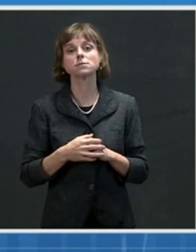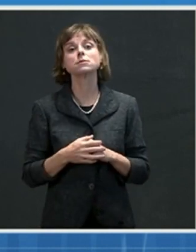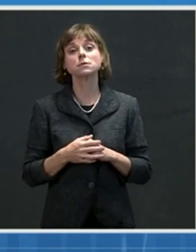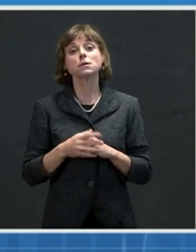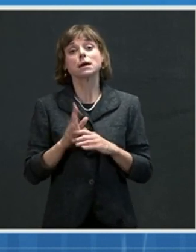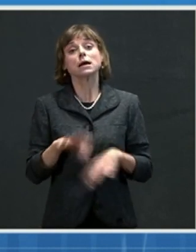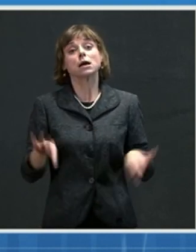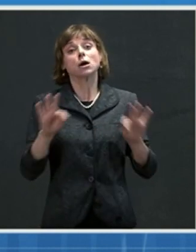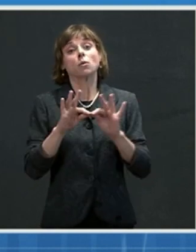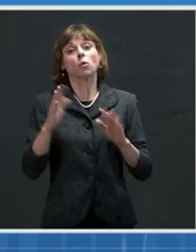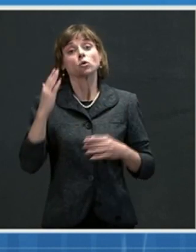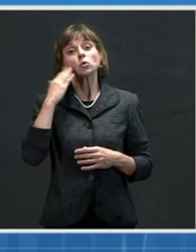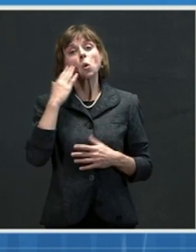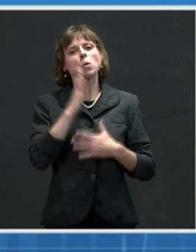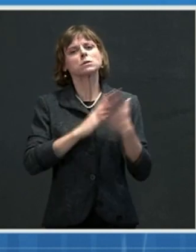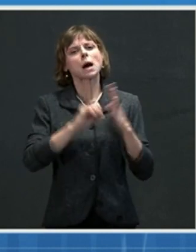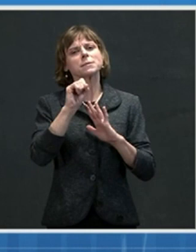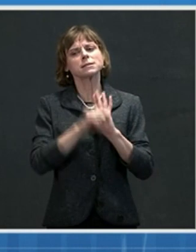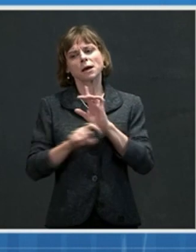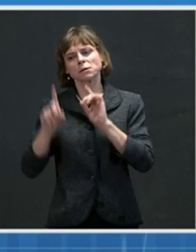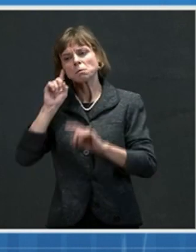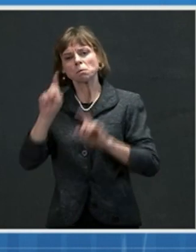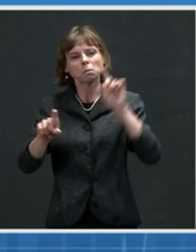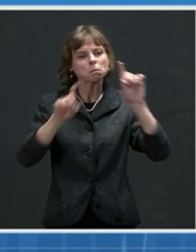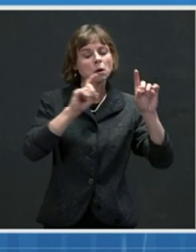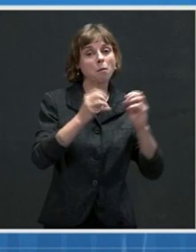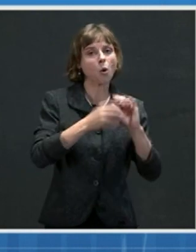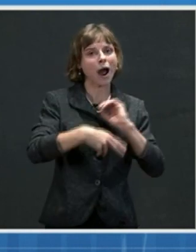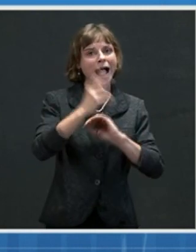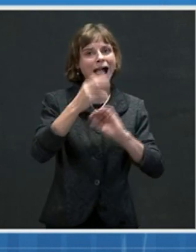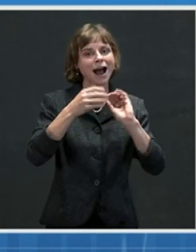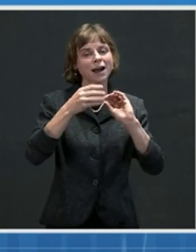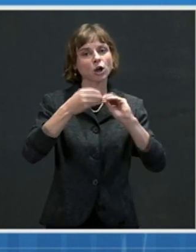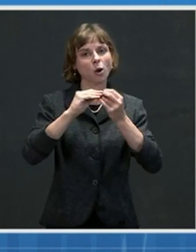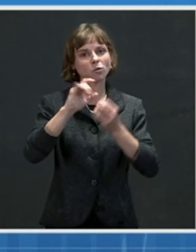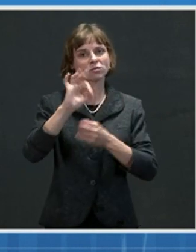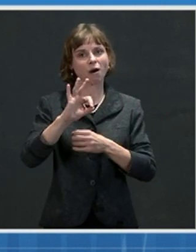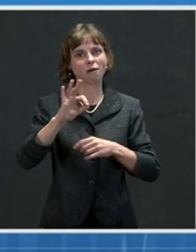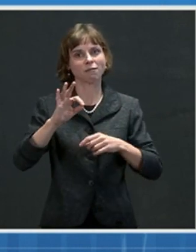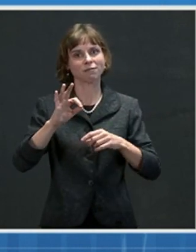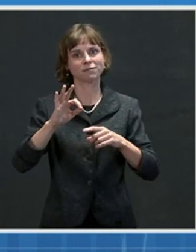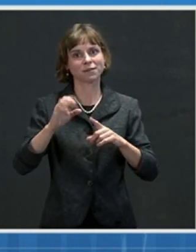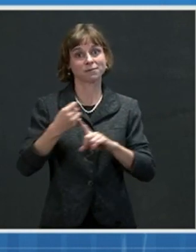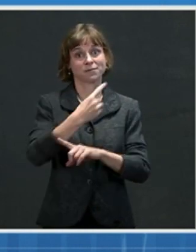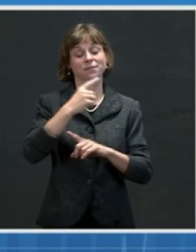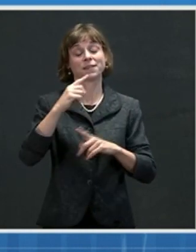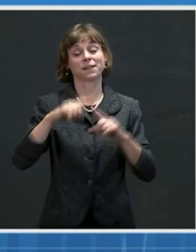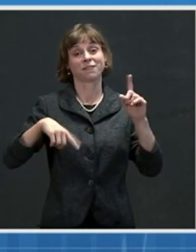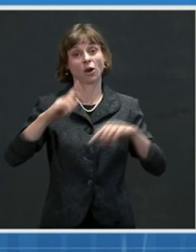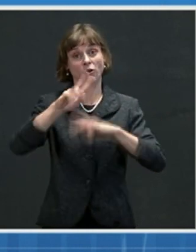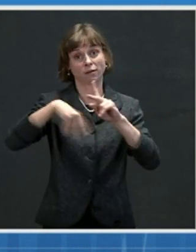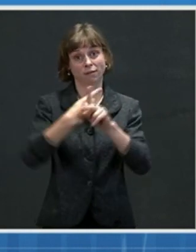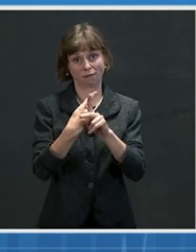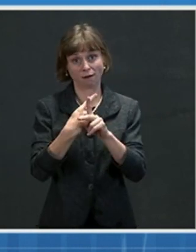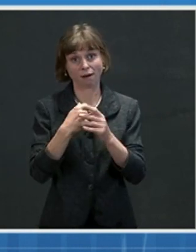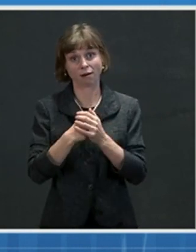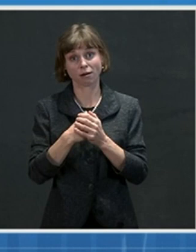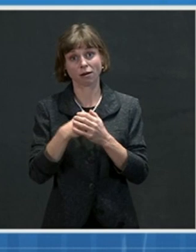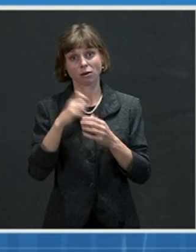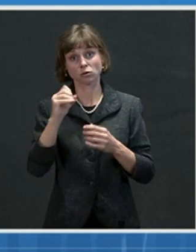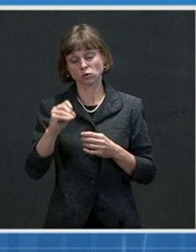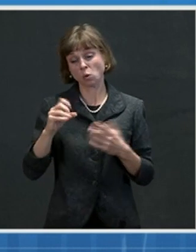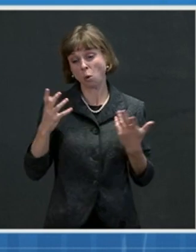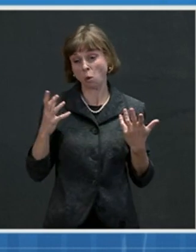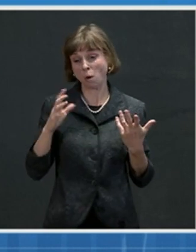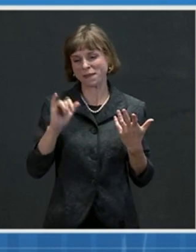states have seen higher numbers of variant cases, and thus the proportion attributable to B.1.1.7 in these states is likely to be